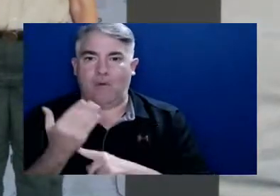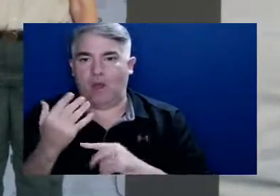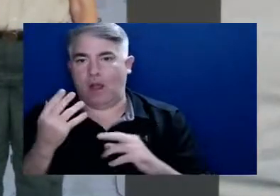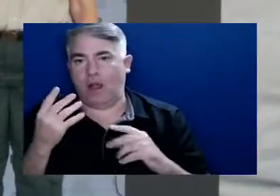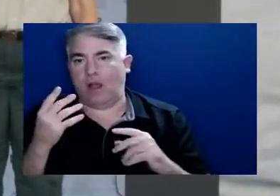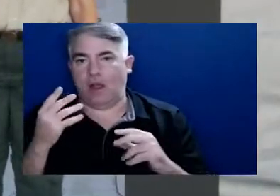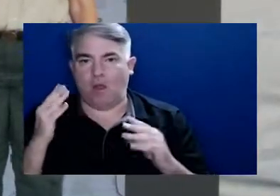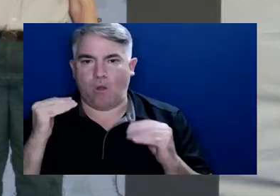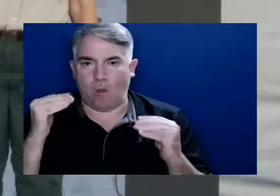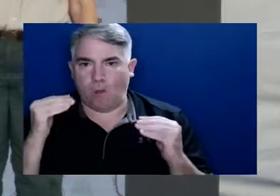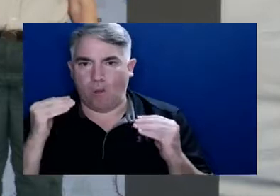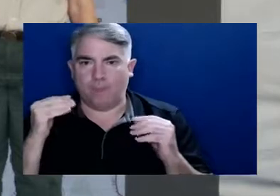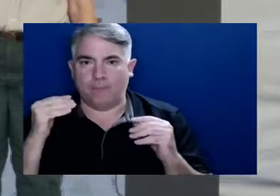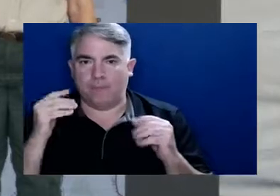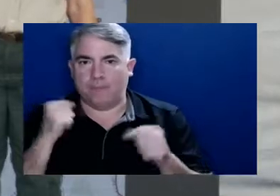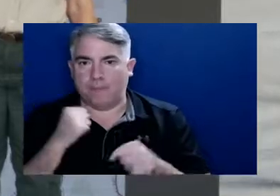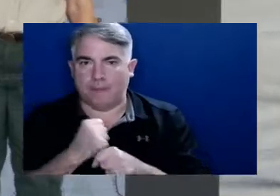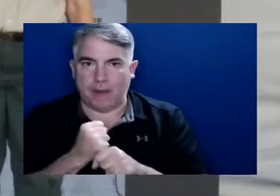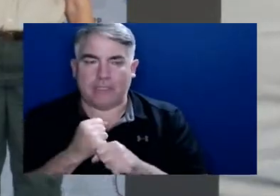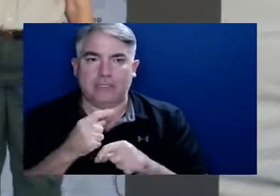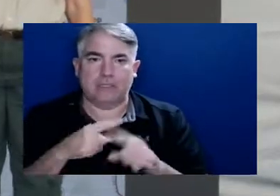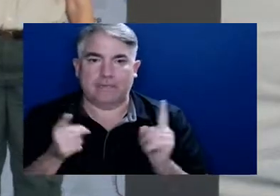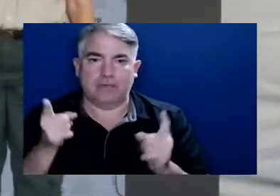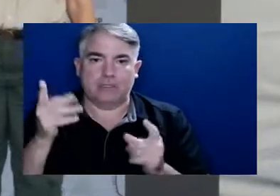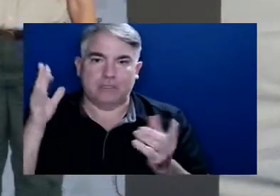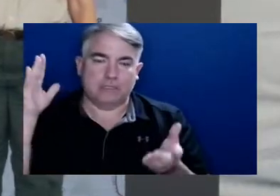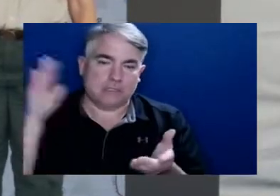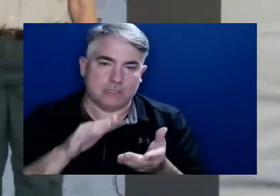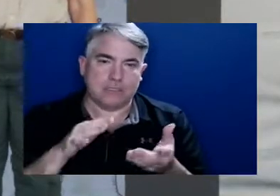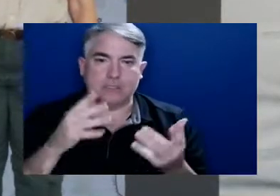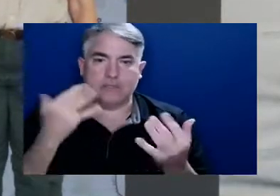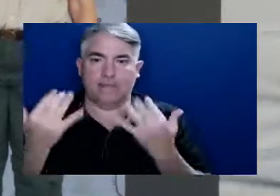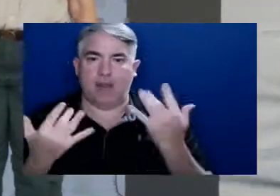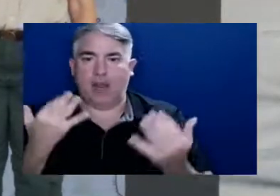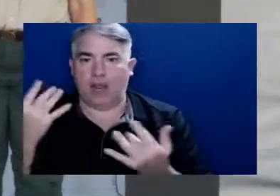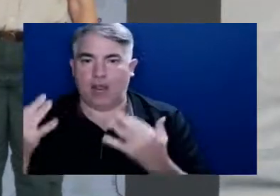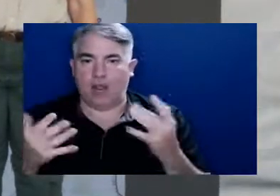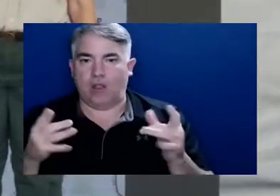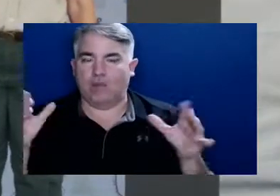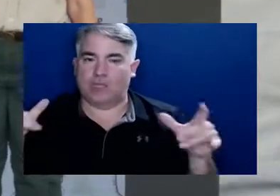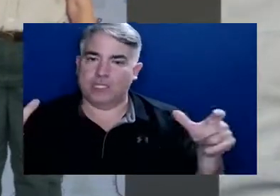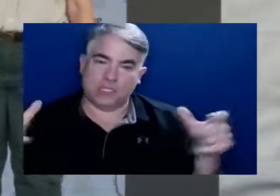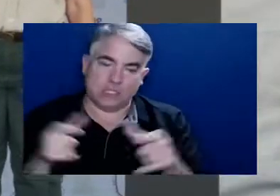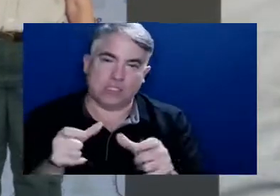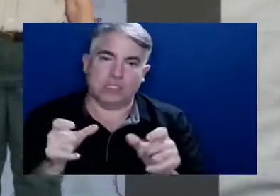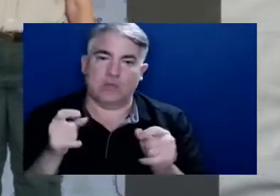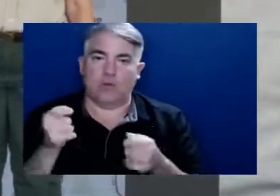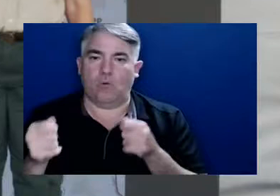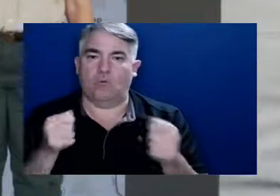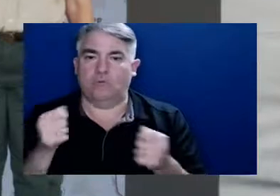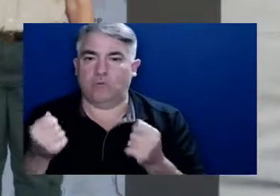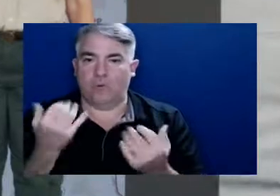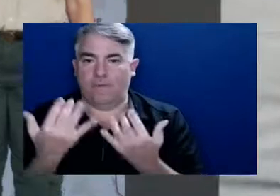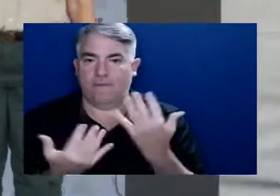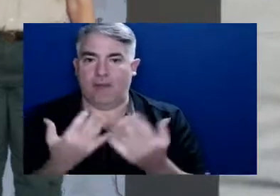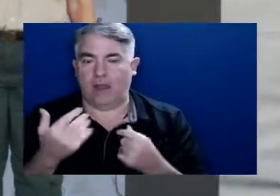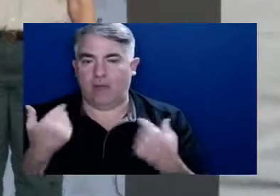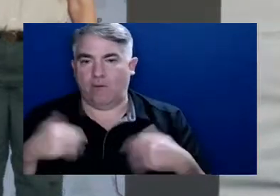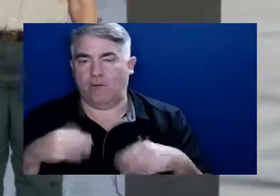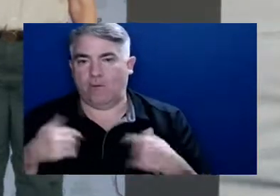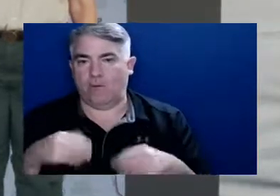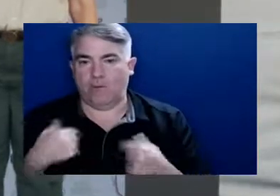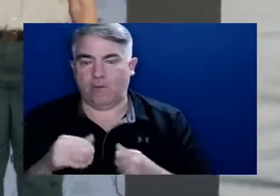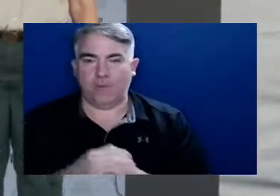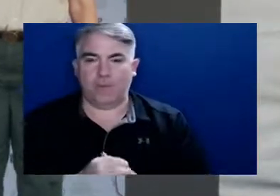we can get around a huge part of this fire. Also, just wanted to highlight that there was a lot